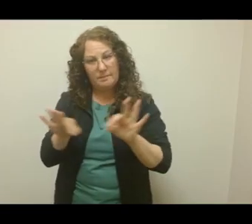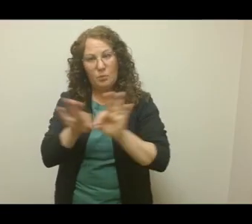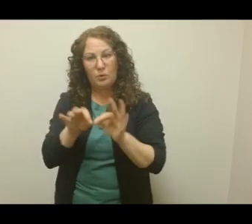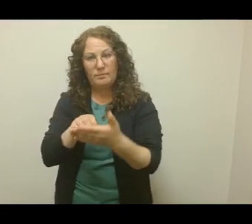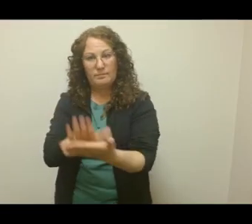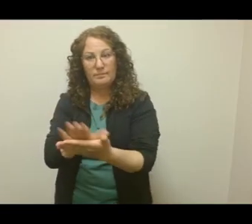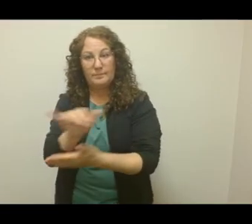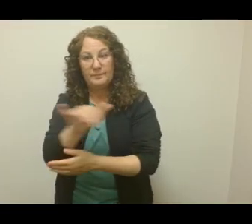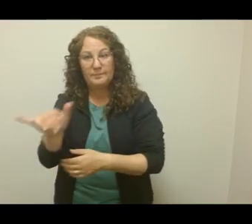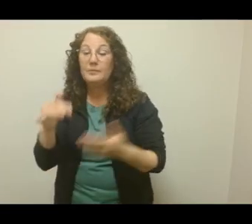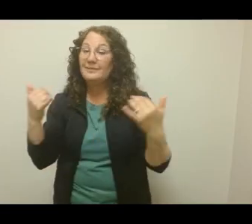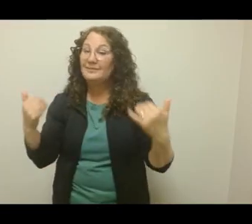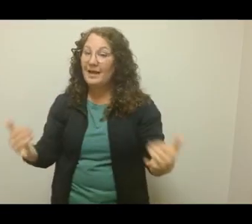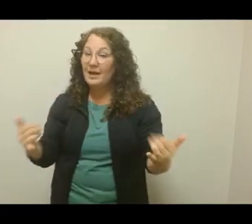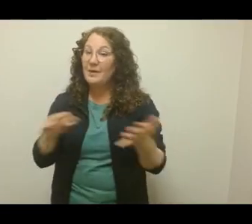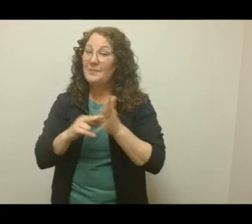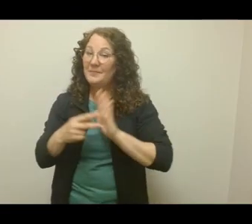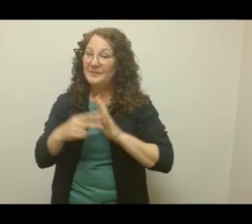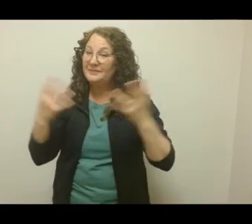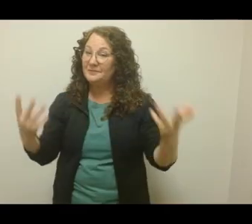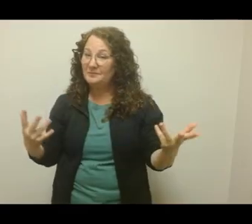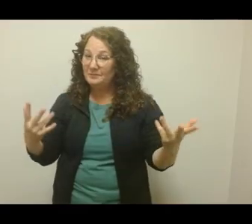So in summary,